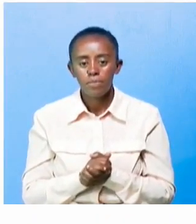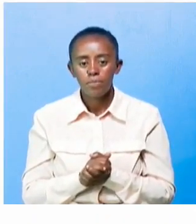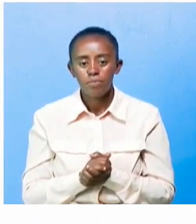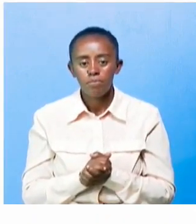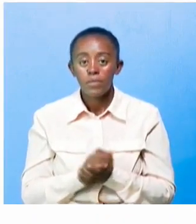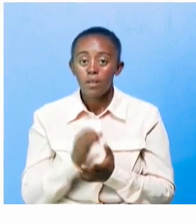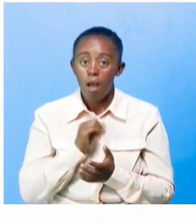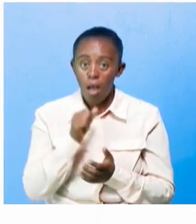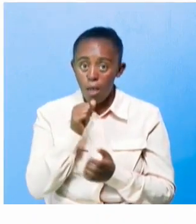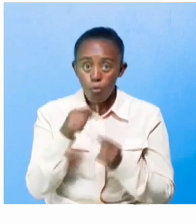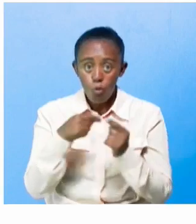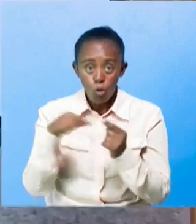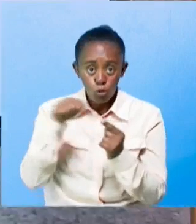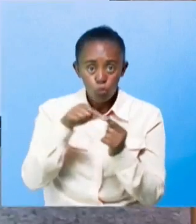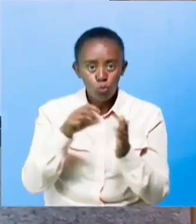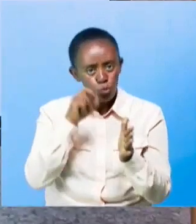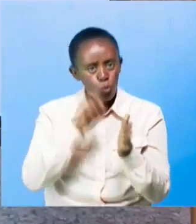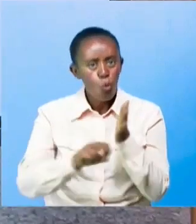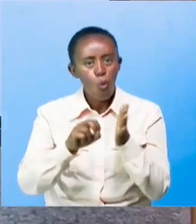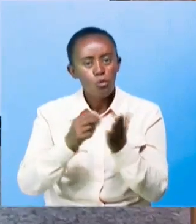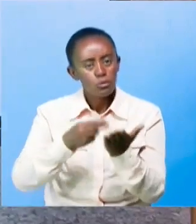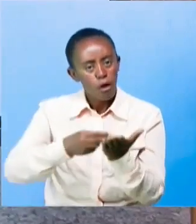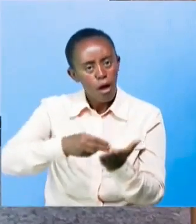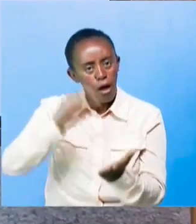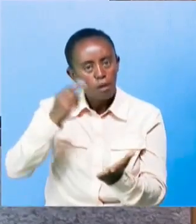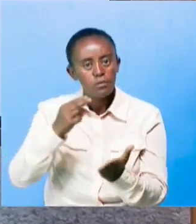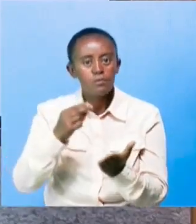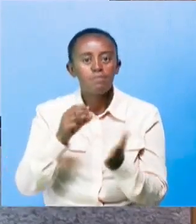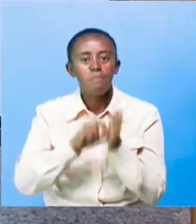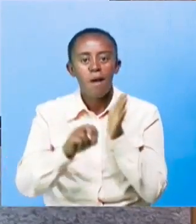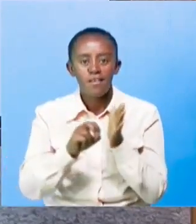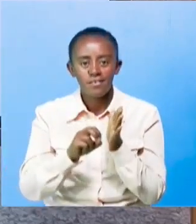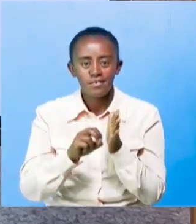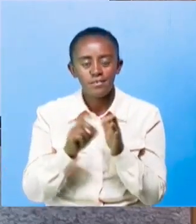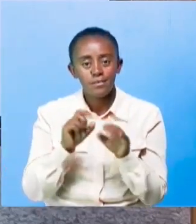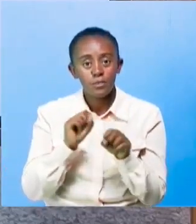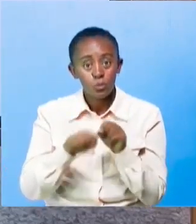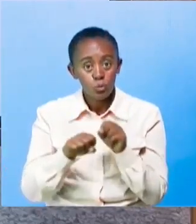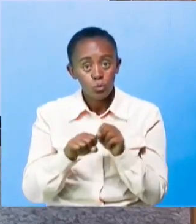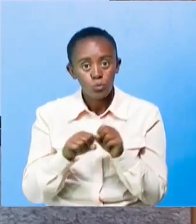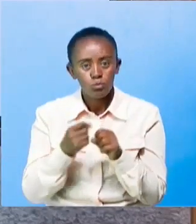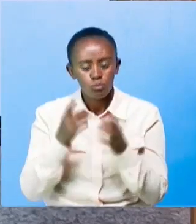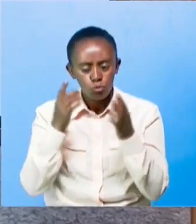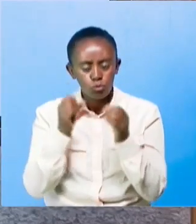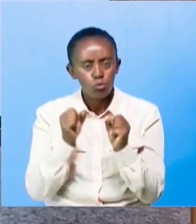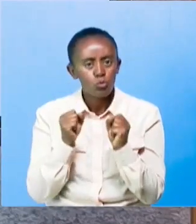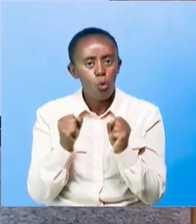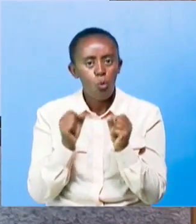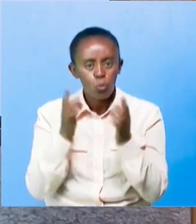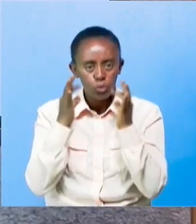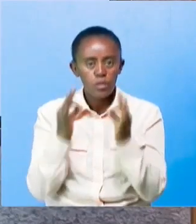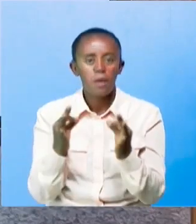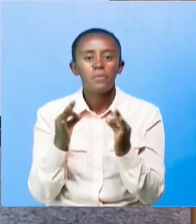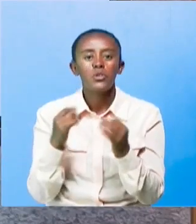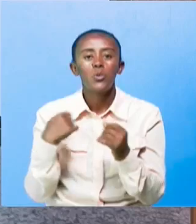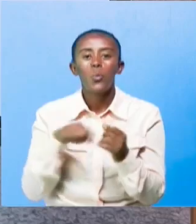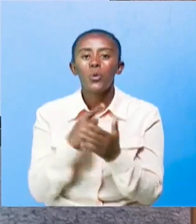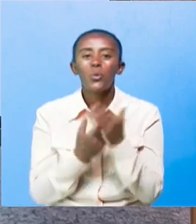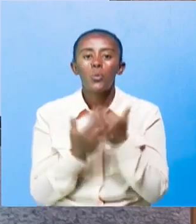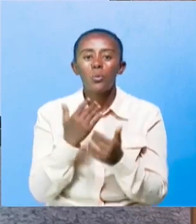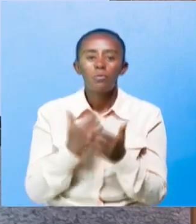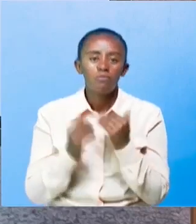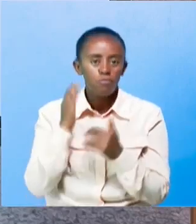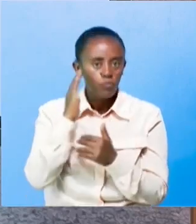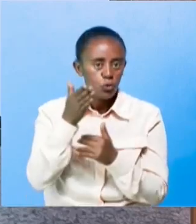I'm going to score the highest mark. So, with strong determination, we talk about